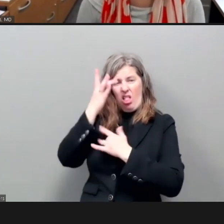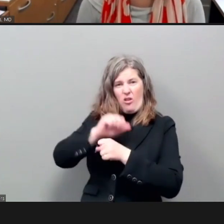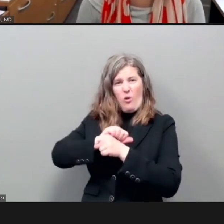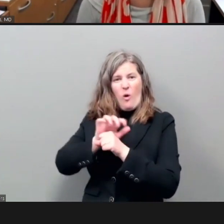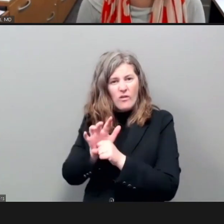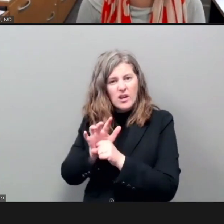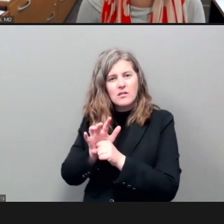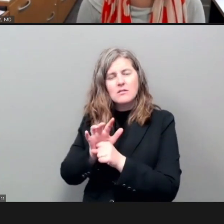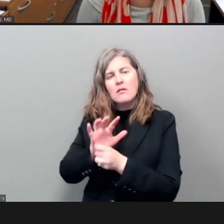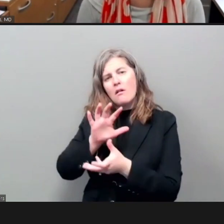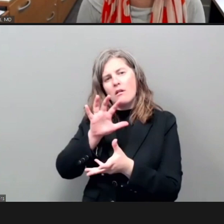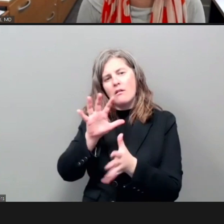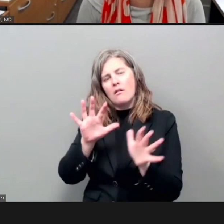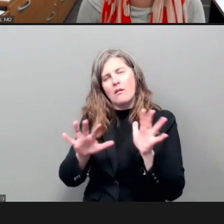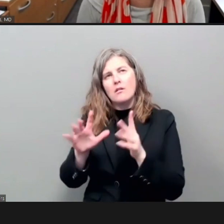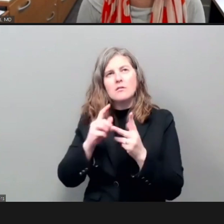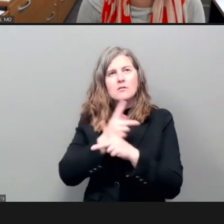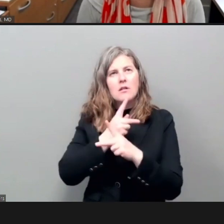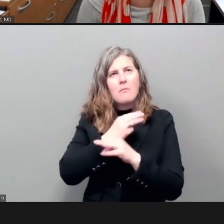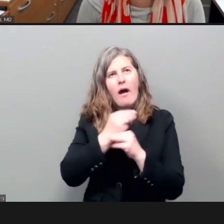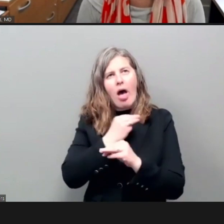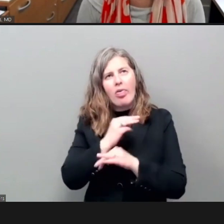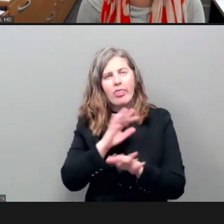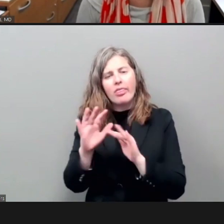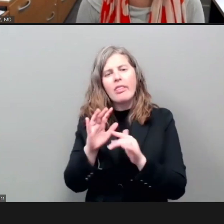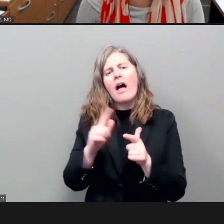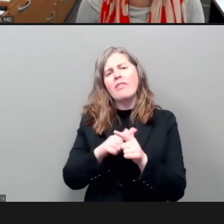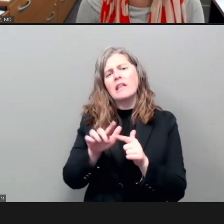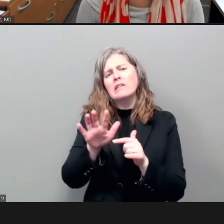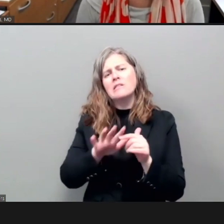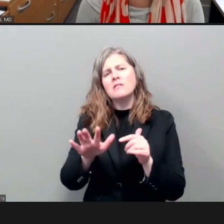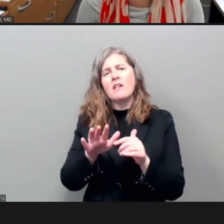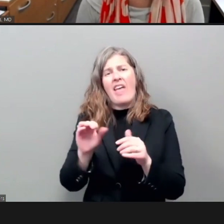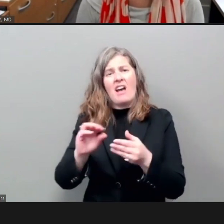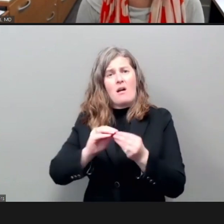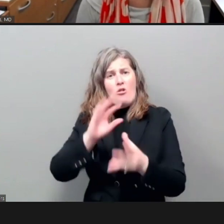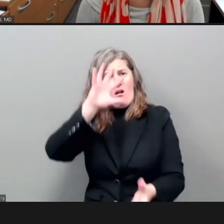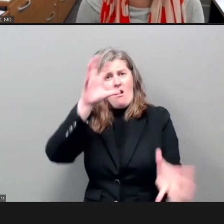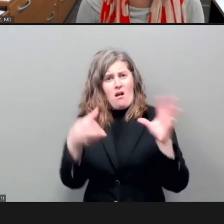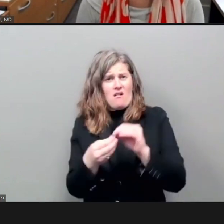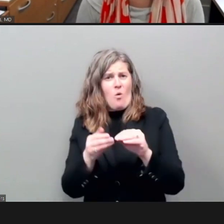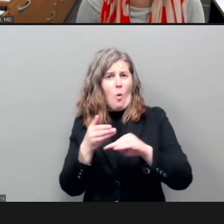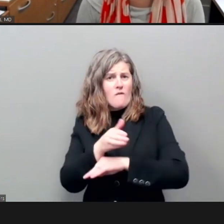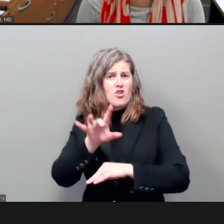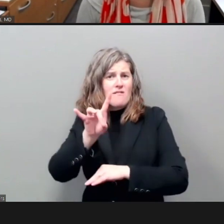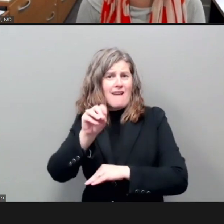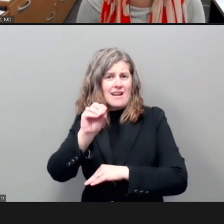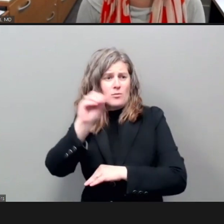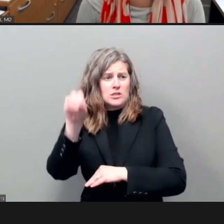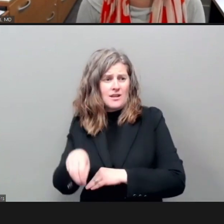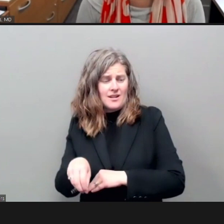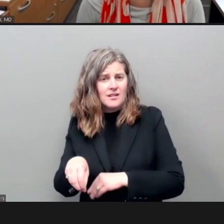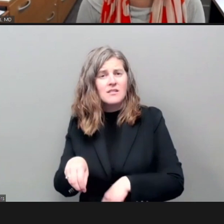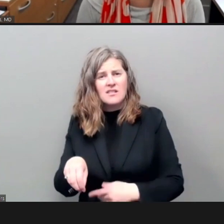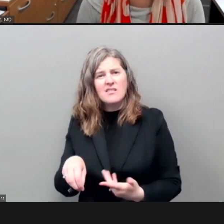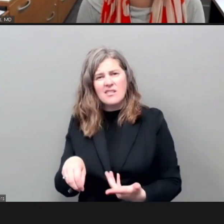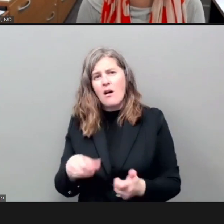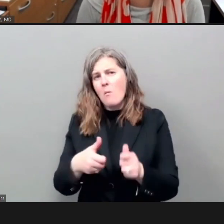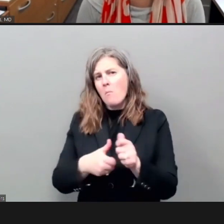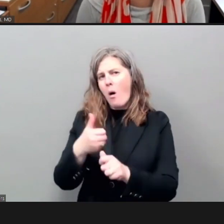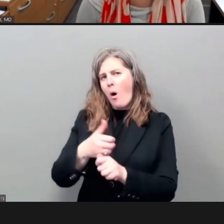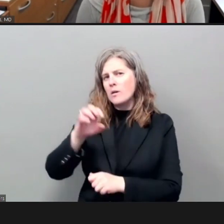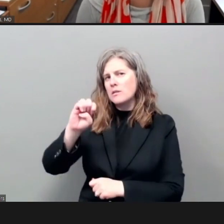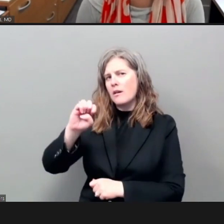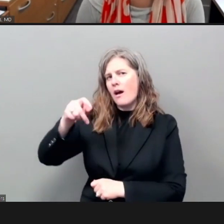or 9.4% right now. So you get up to a number over 80%, and I think most of the epidemiologists